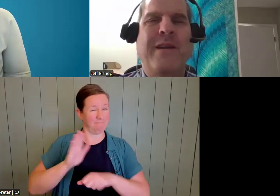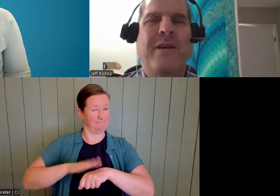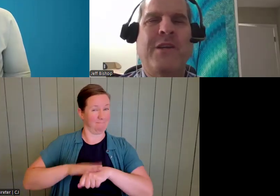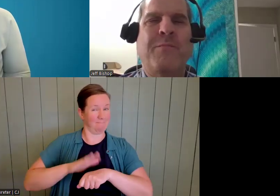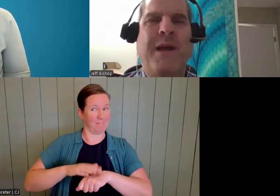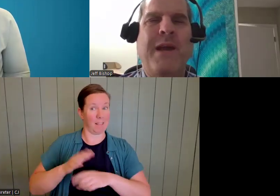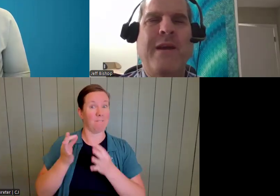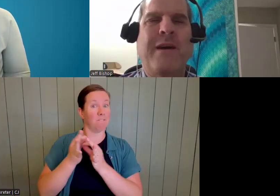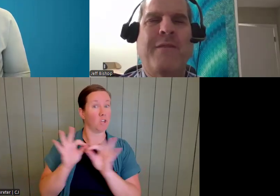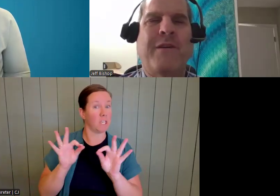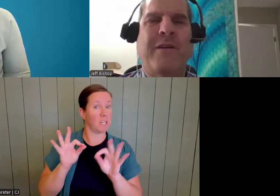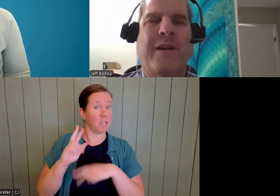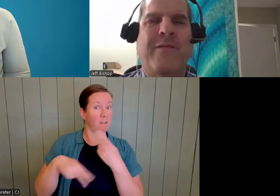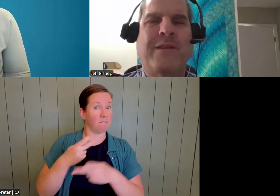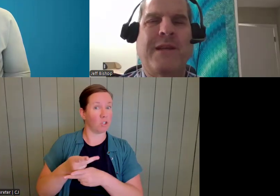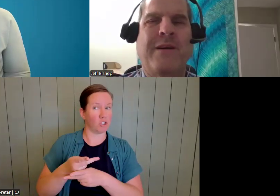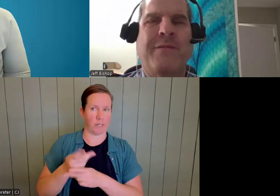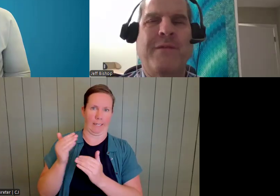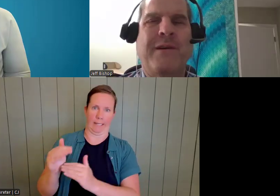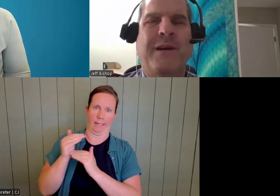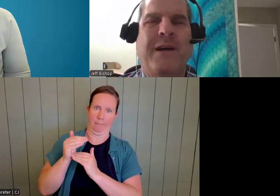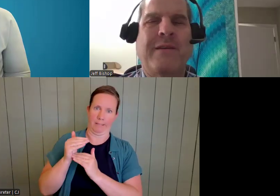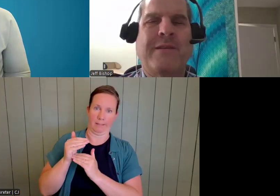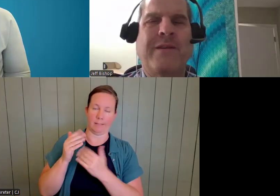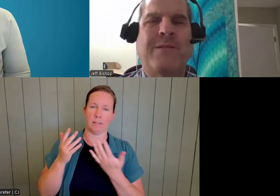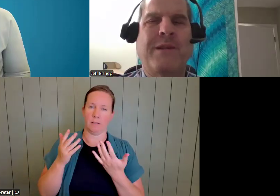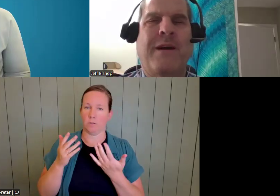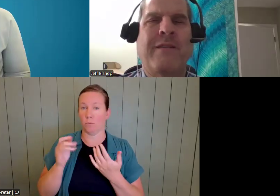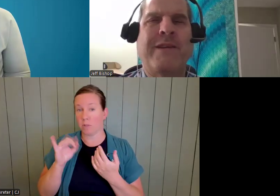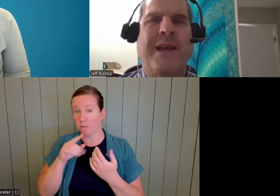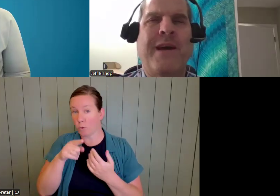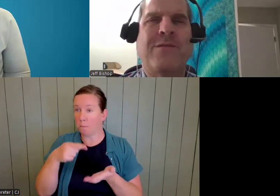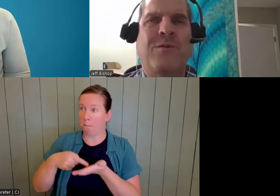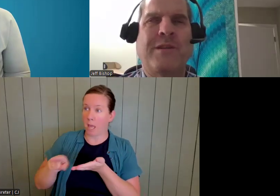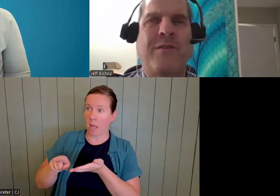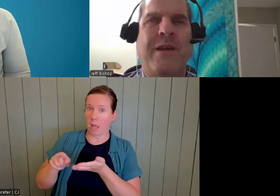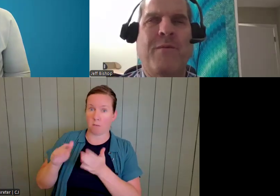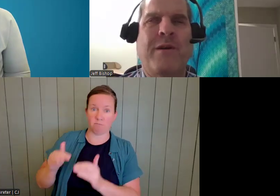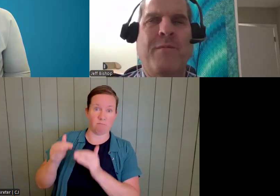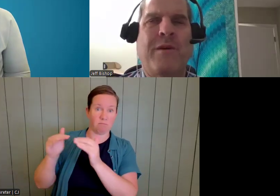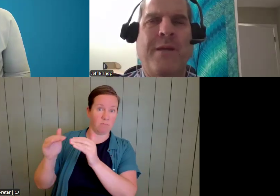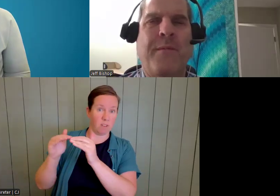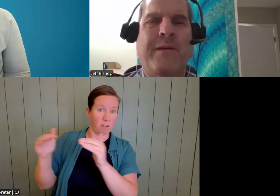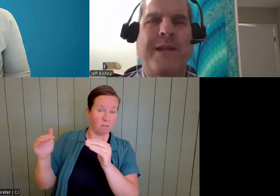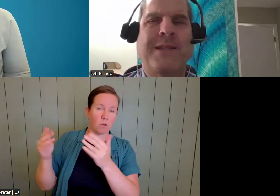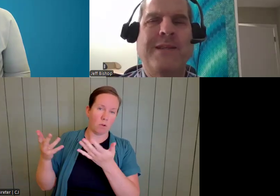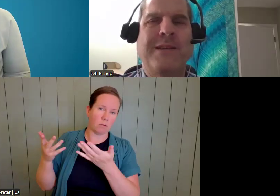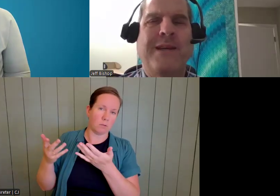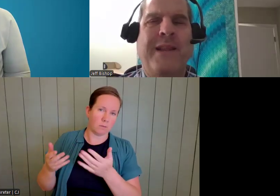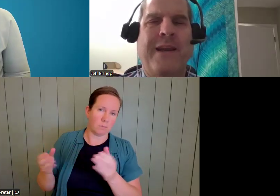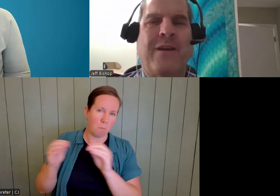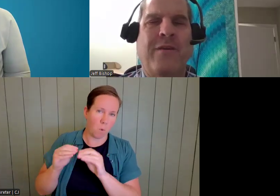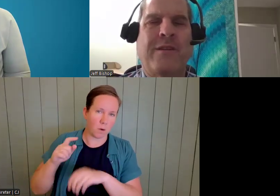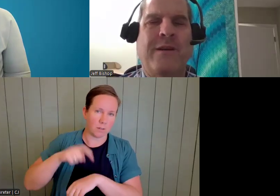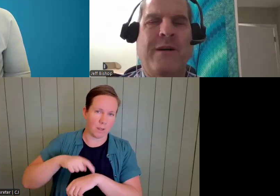free. As you pay for different levels of service with all of these AI tools, you get more and more capabilities,